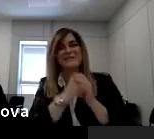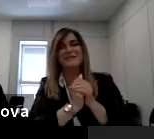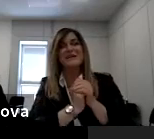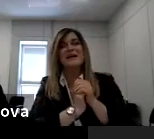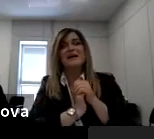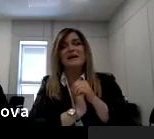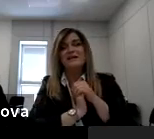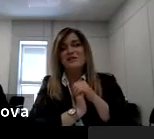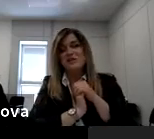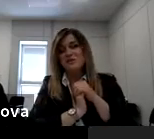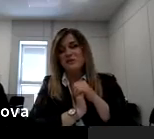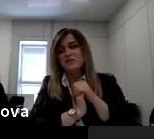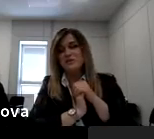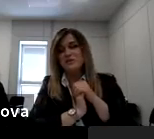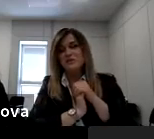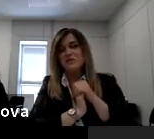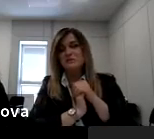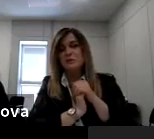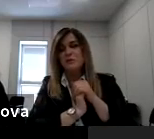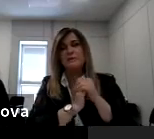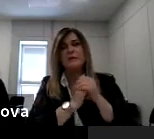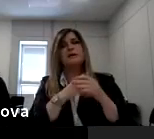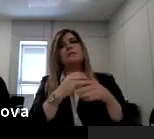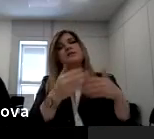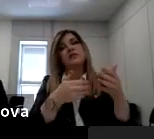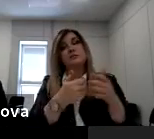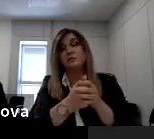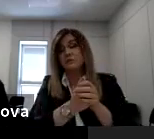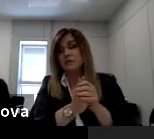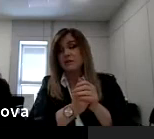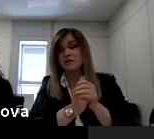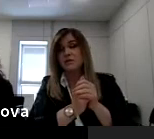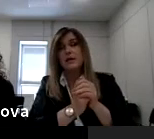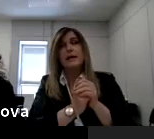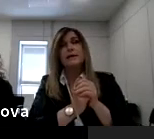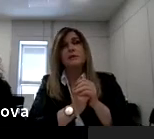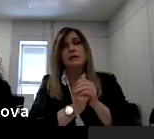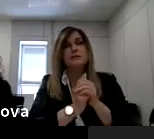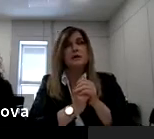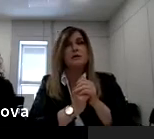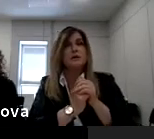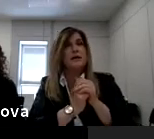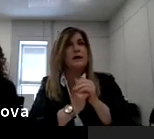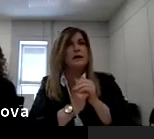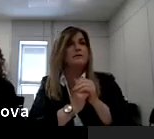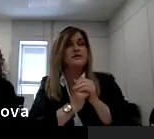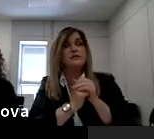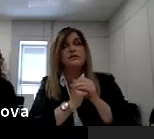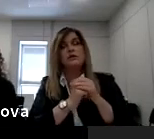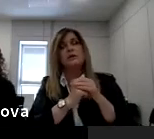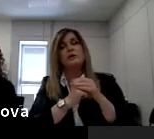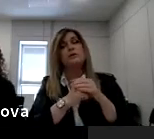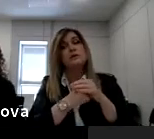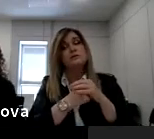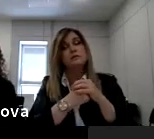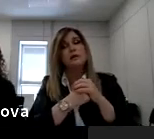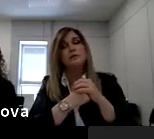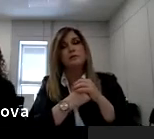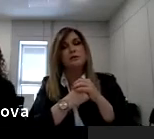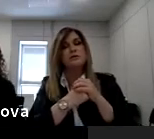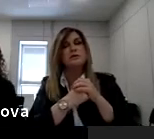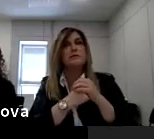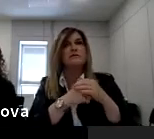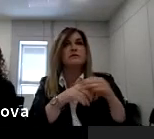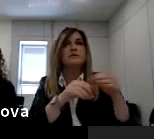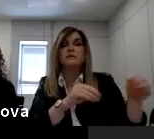hi, Mason. Niche we also use for the multi-chip LEDs. And plus now we are researching about Osram. Maybe